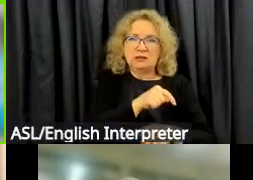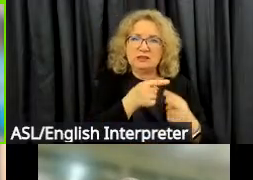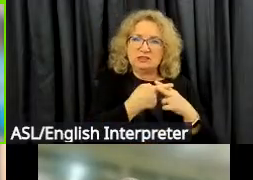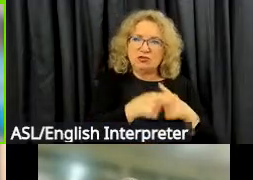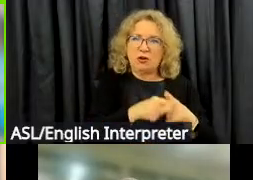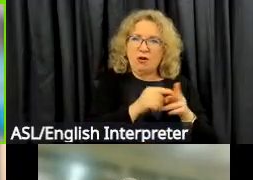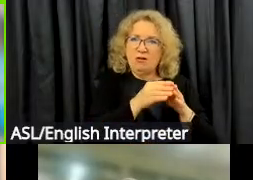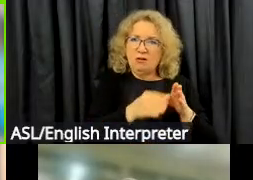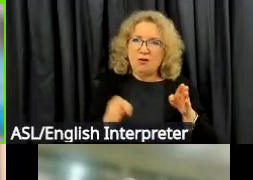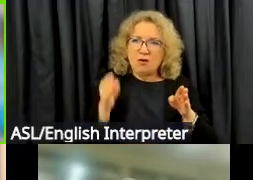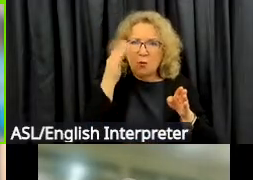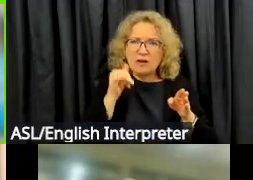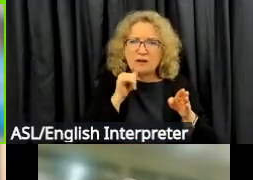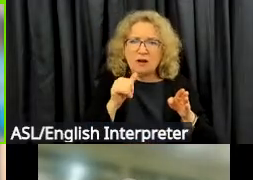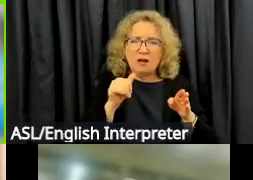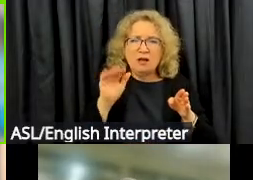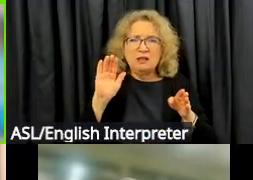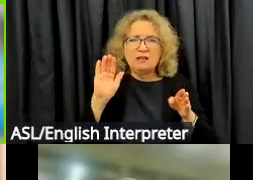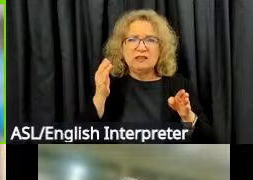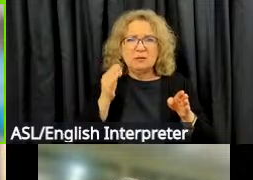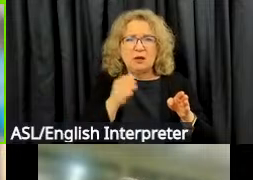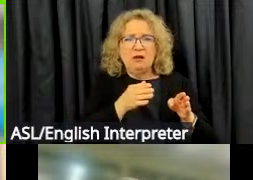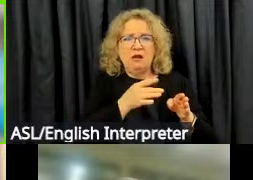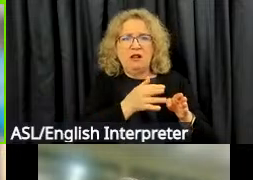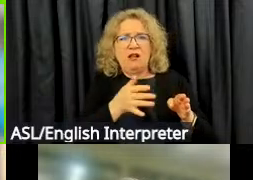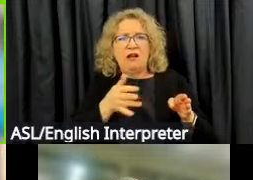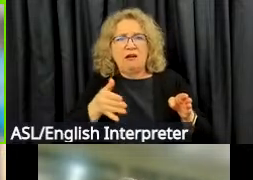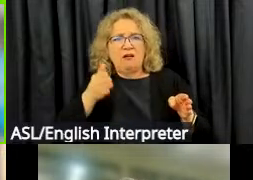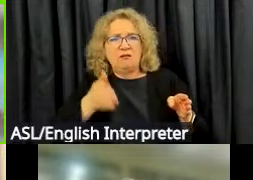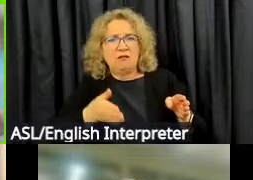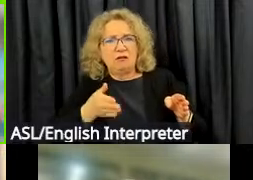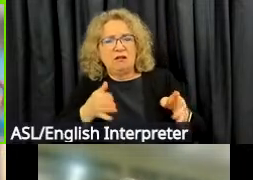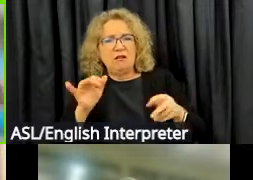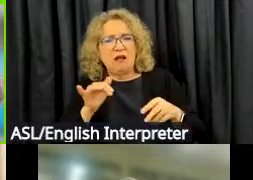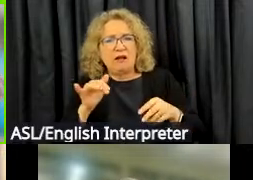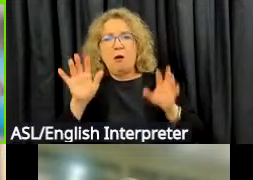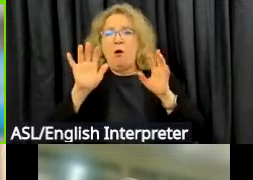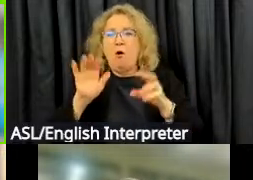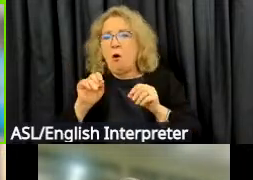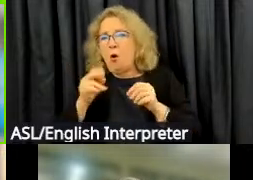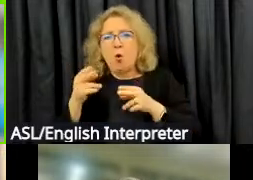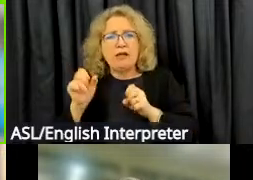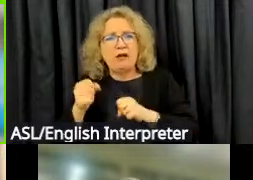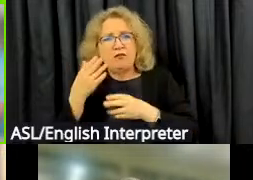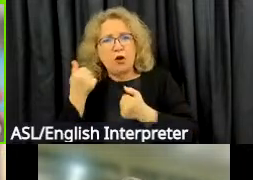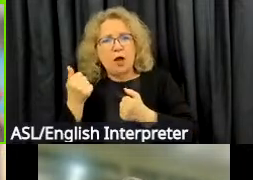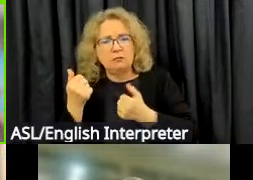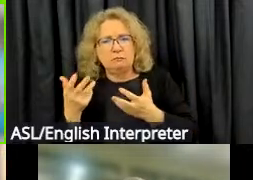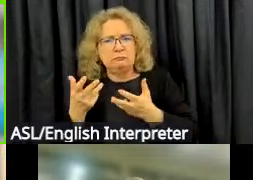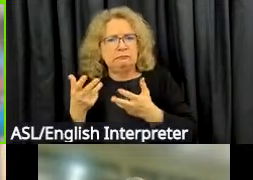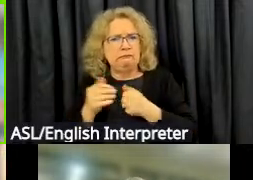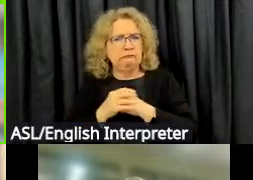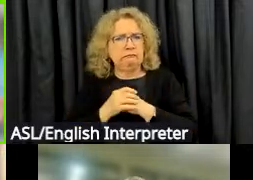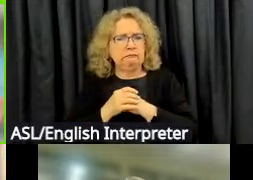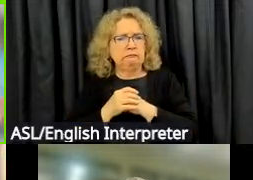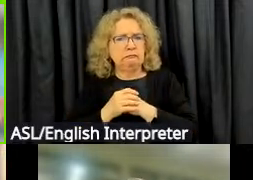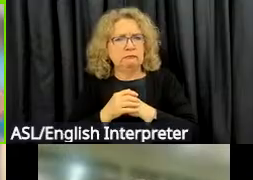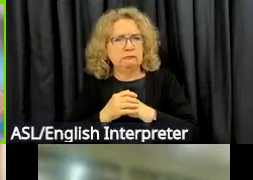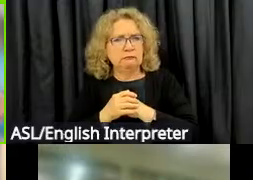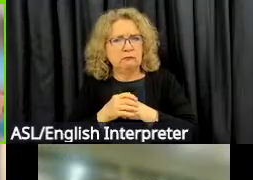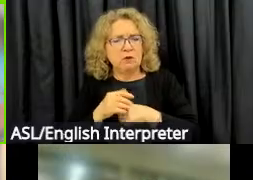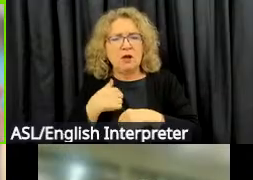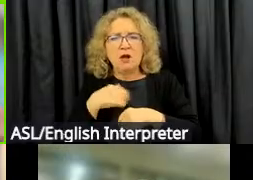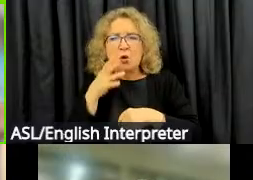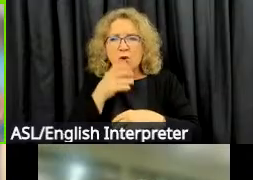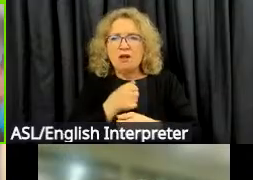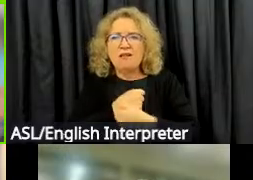was it? It seemed like more of an afterthought. And I would have loved to join, except that it was in-person meeting, and we're all born out of